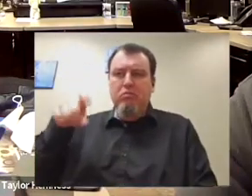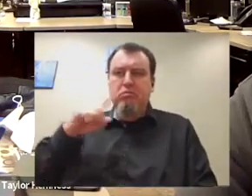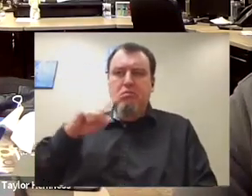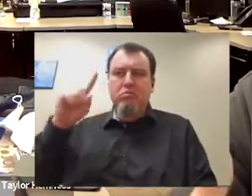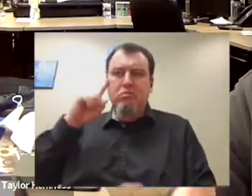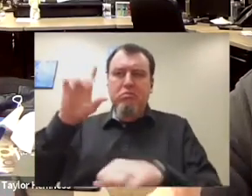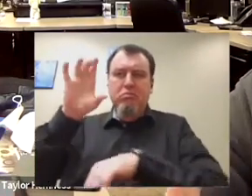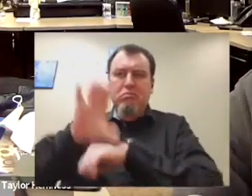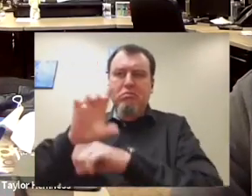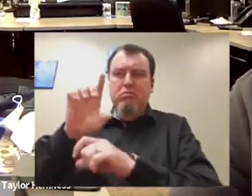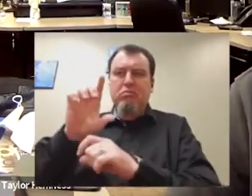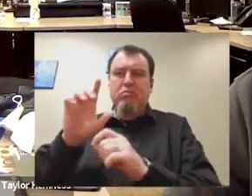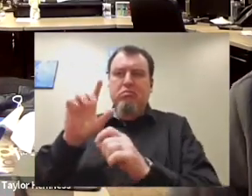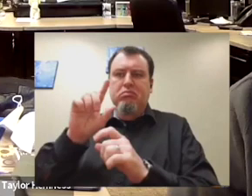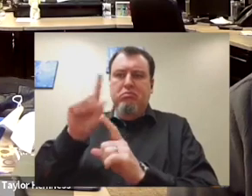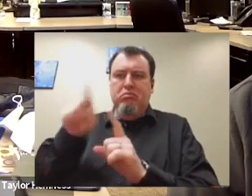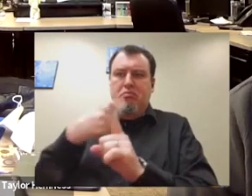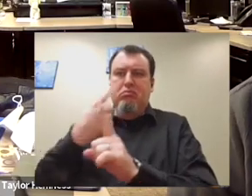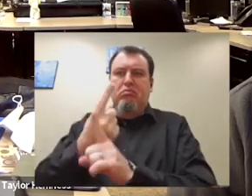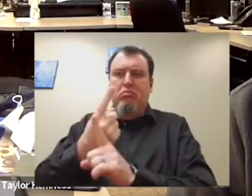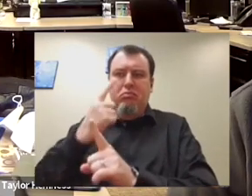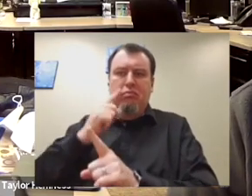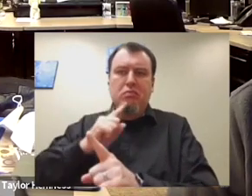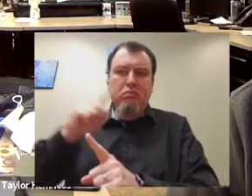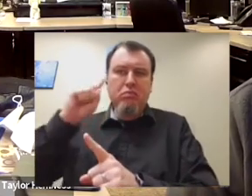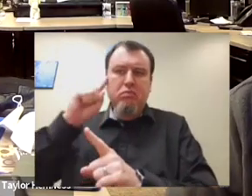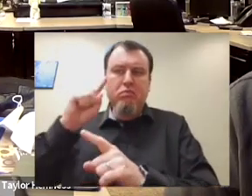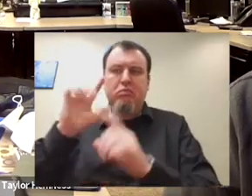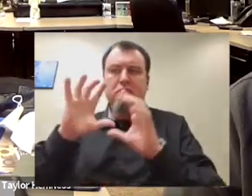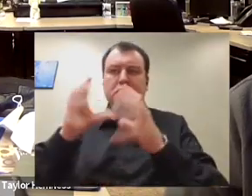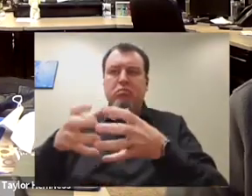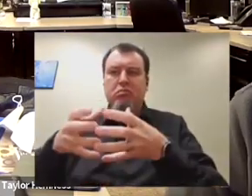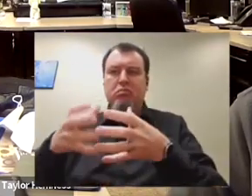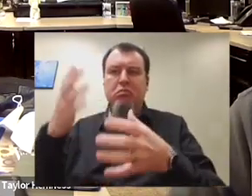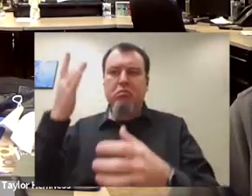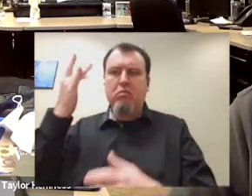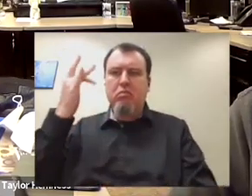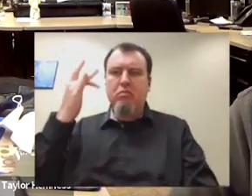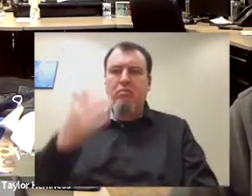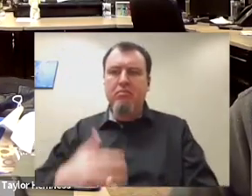a congregation solely for the non-hearing community?